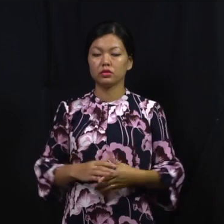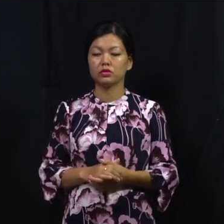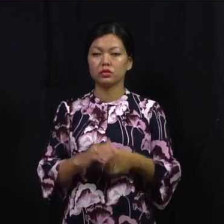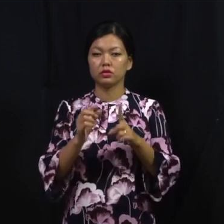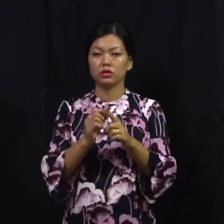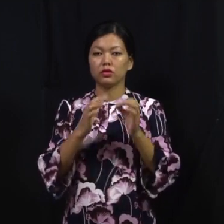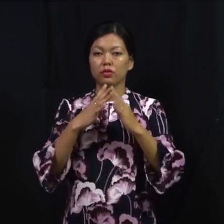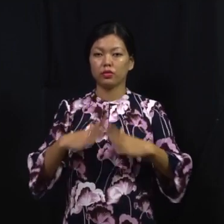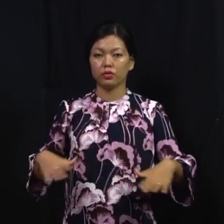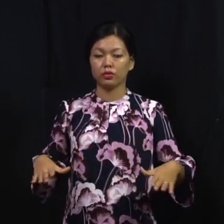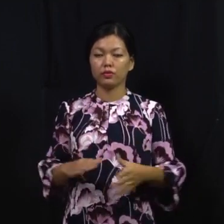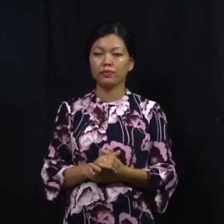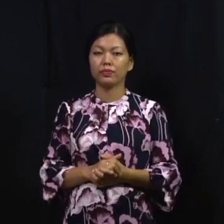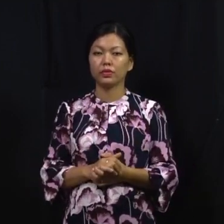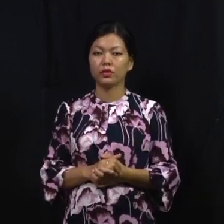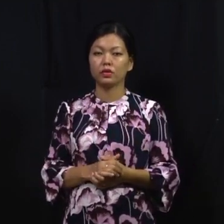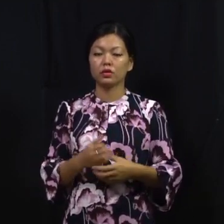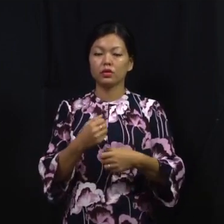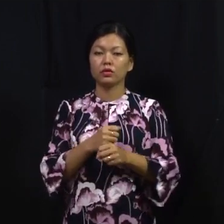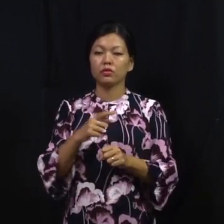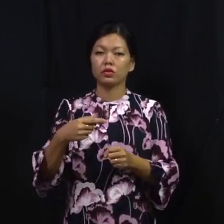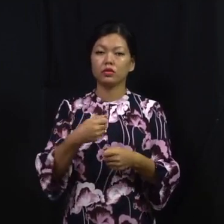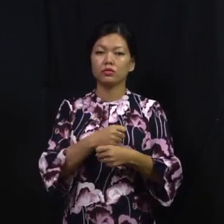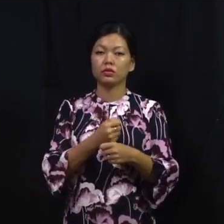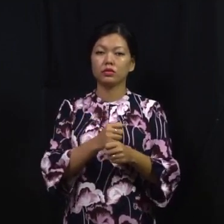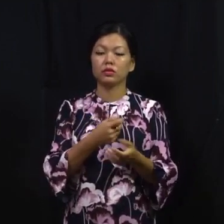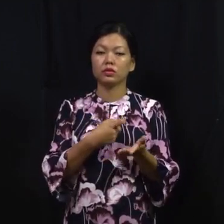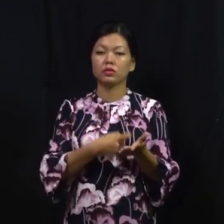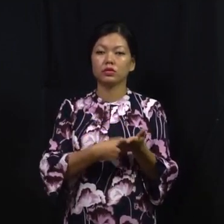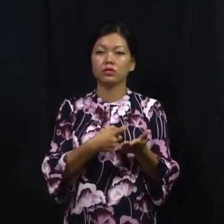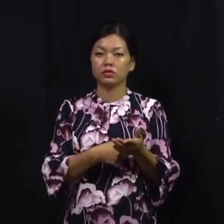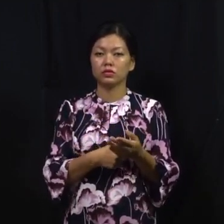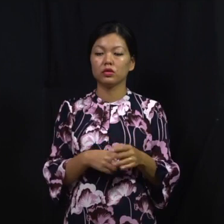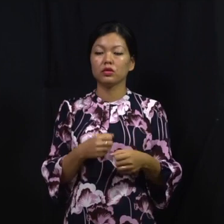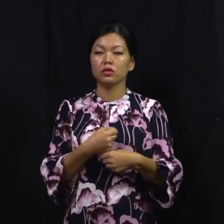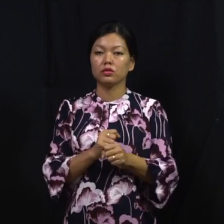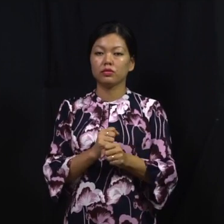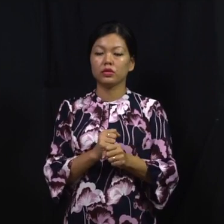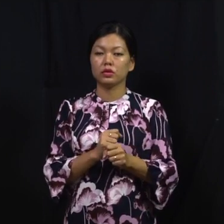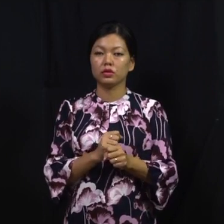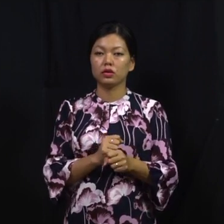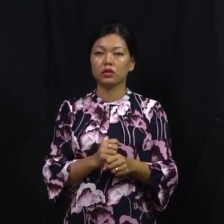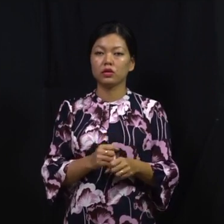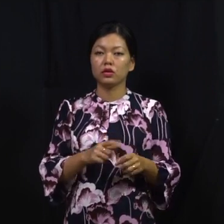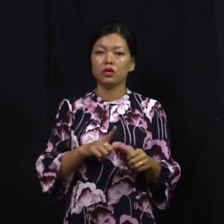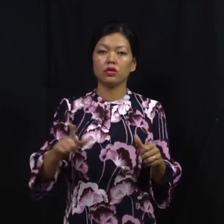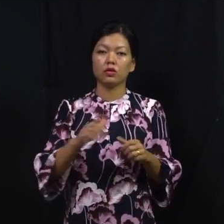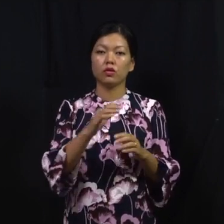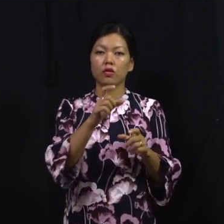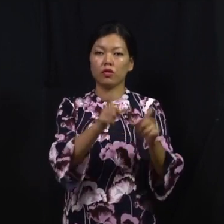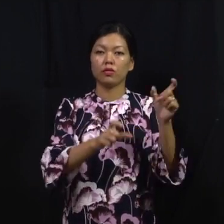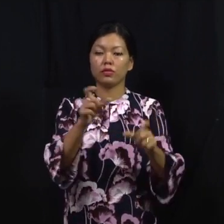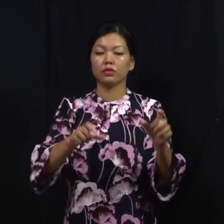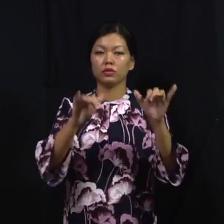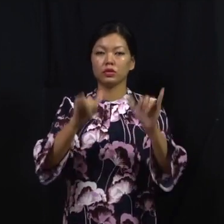Okay, under the law, rule of law. Okay, there is not a single form of government that needs to